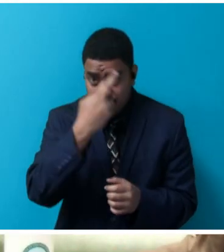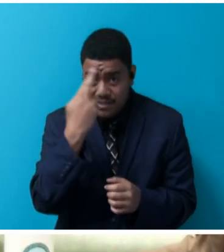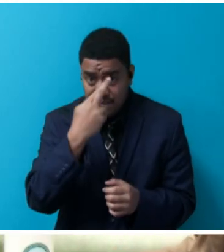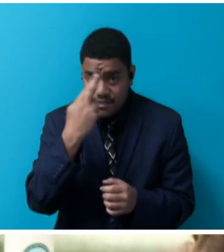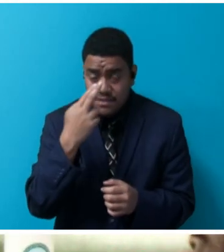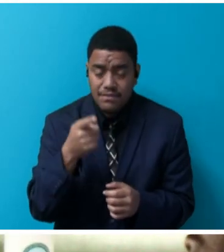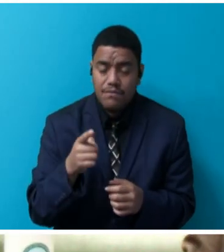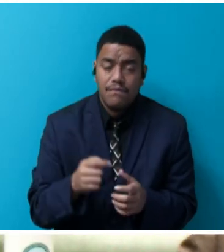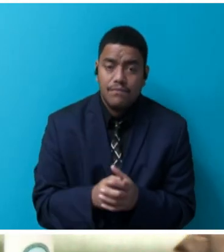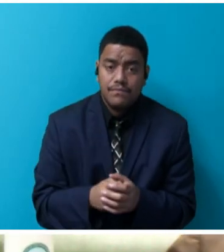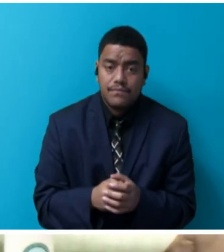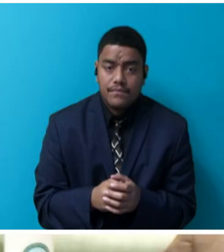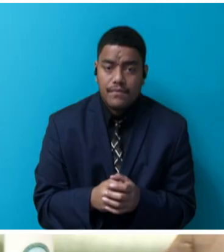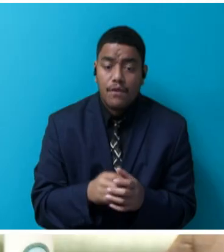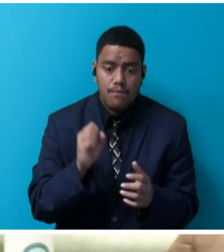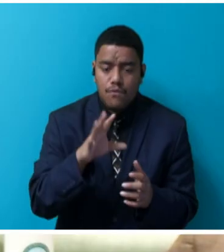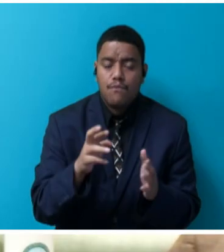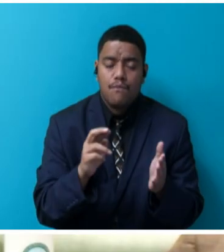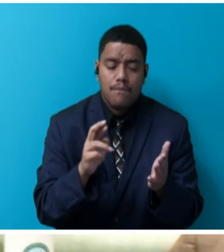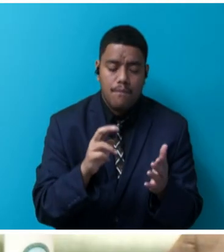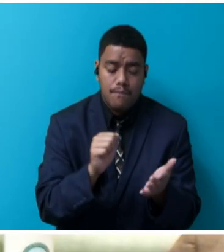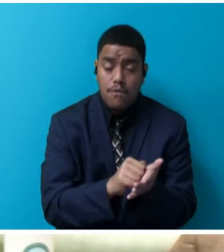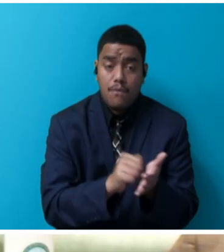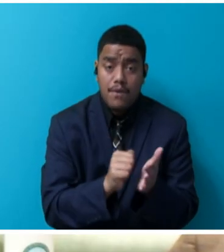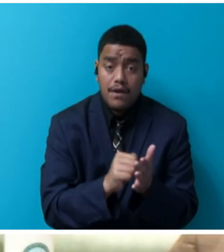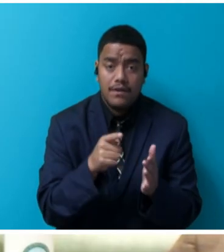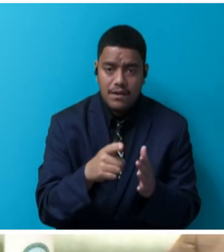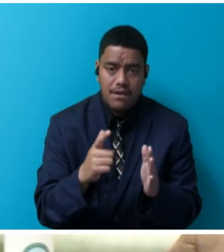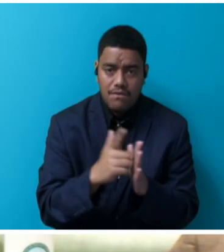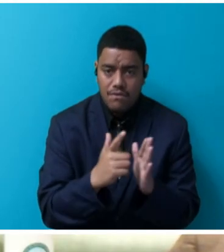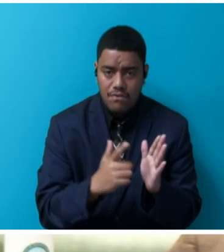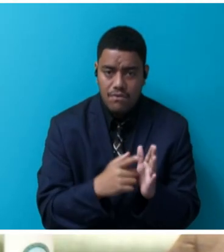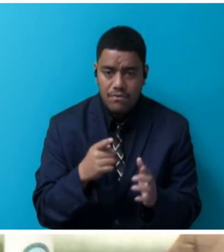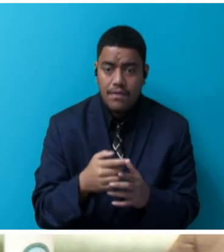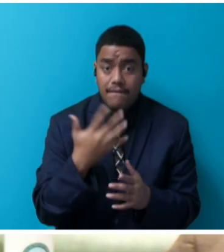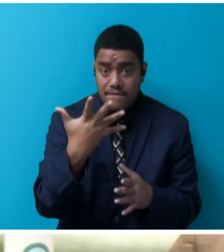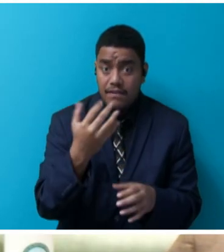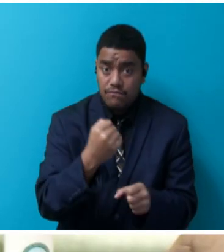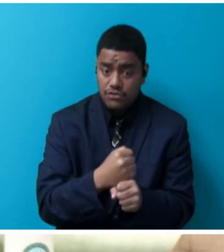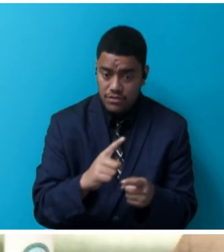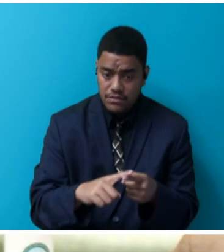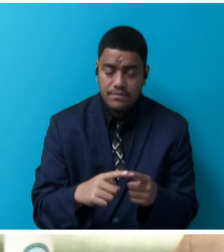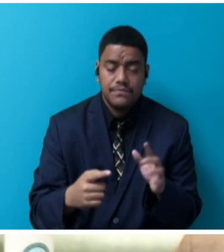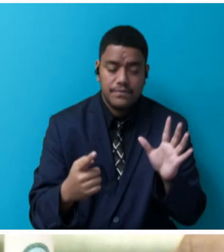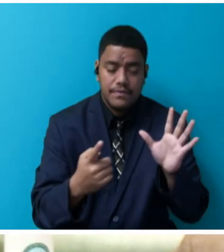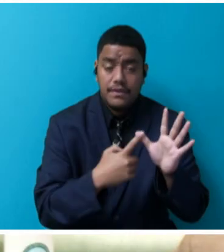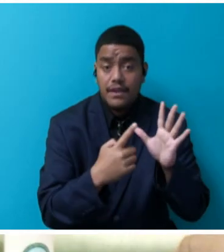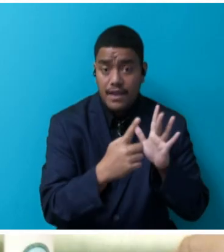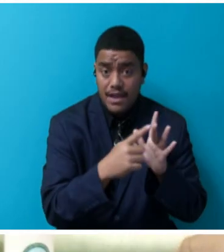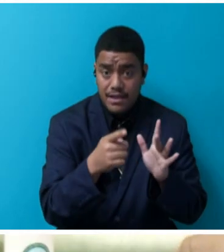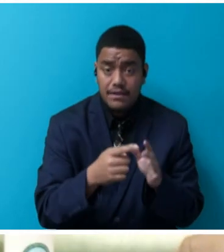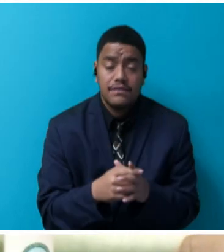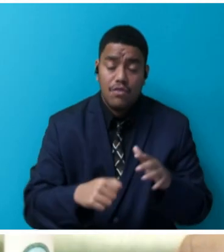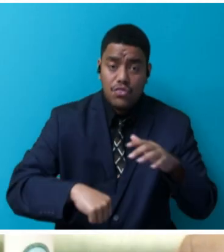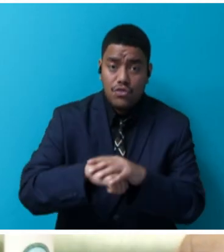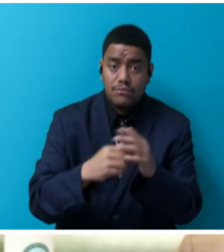appropriate regulatory measures regarding emerging technologies such as 5G, AI, over-the-top